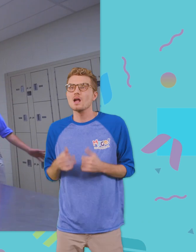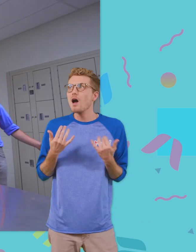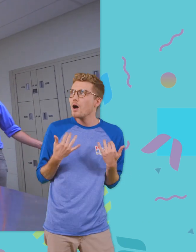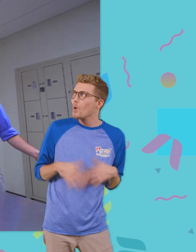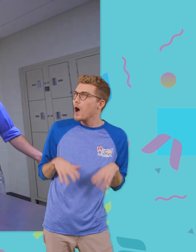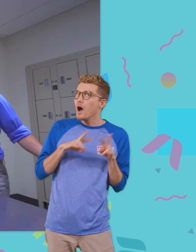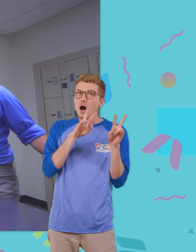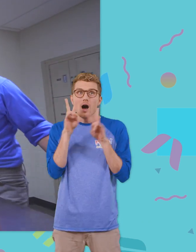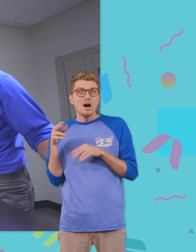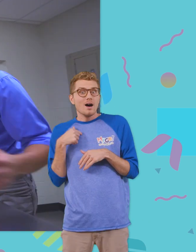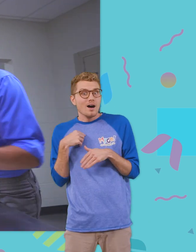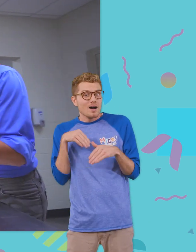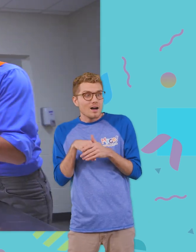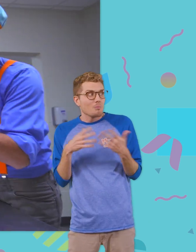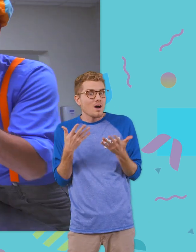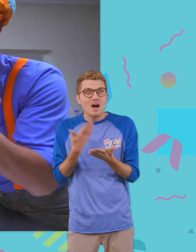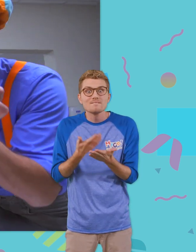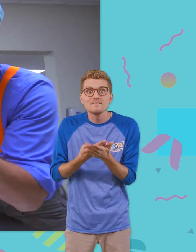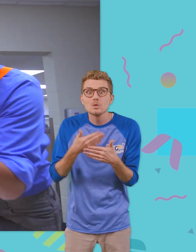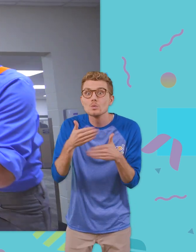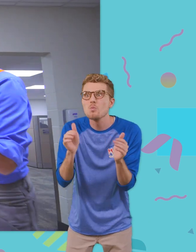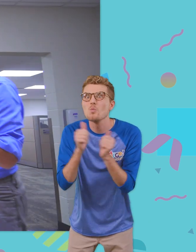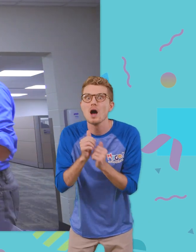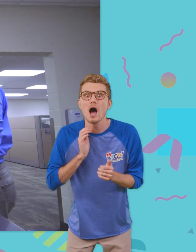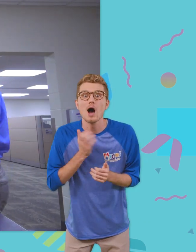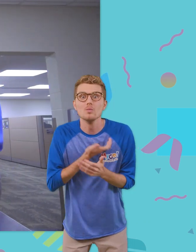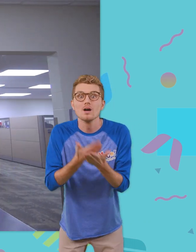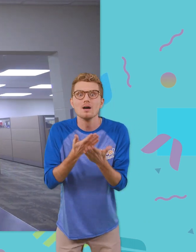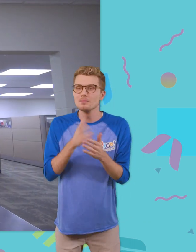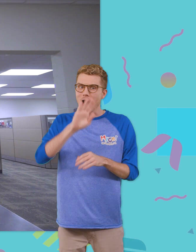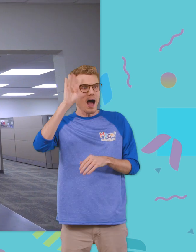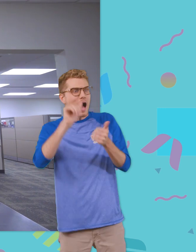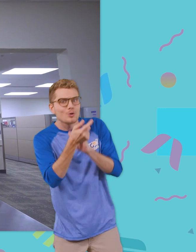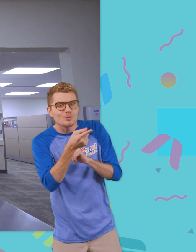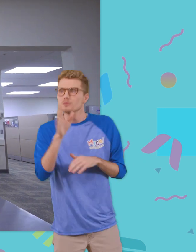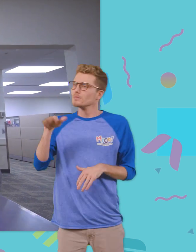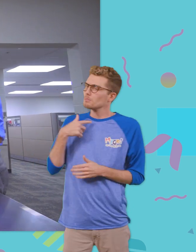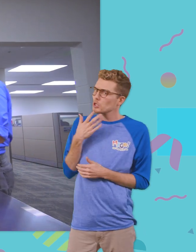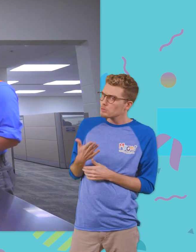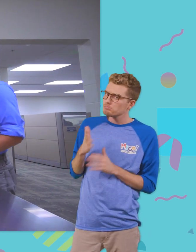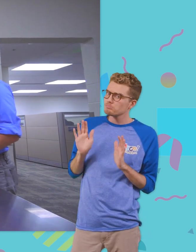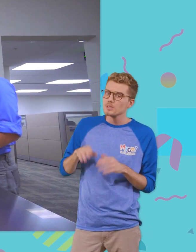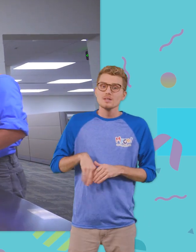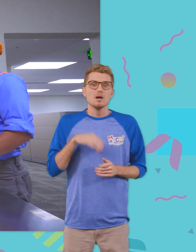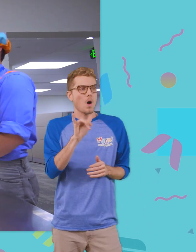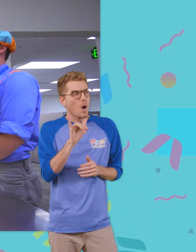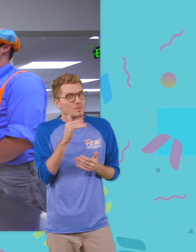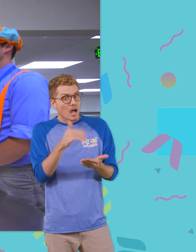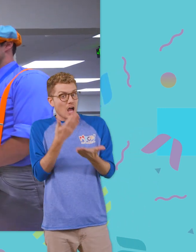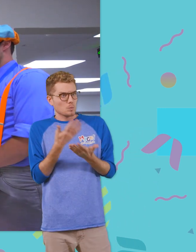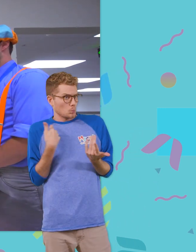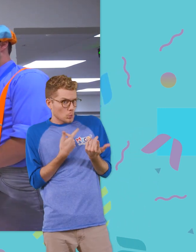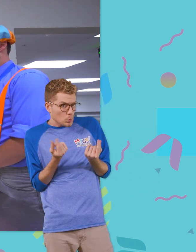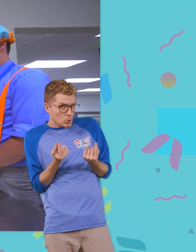Whoa, look, we're inside the evidence room with our evidence. Hey, how are you? Good. Hey, that's the evidence.